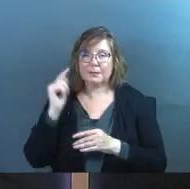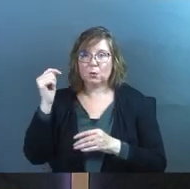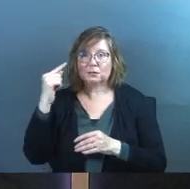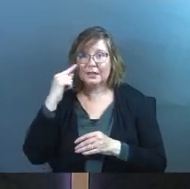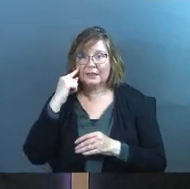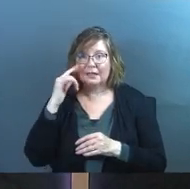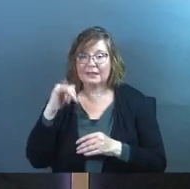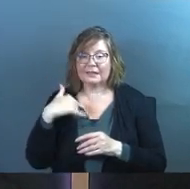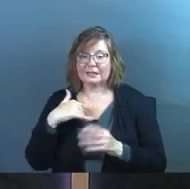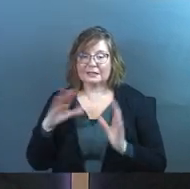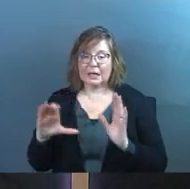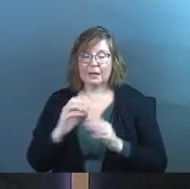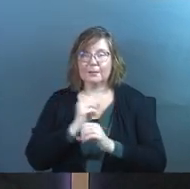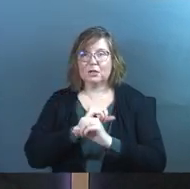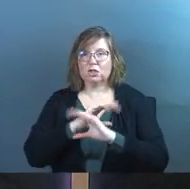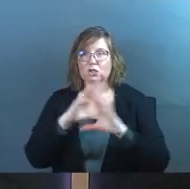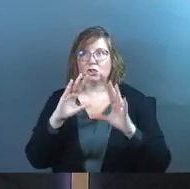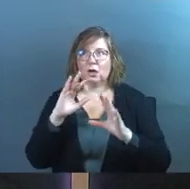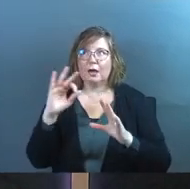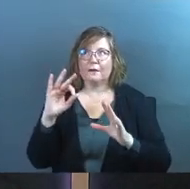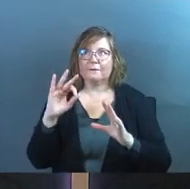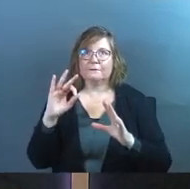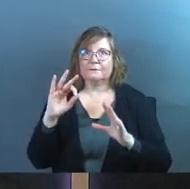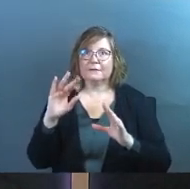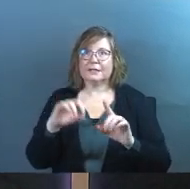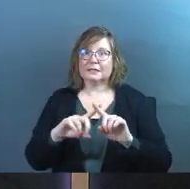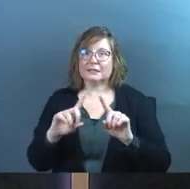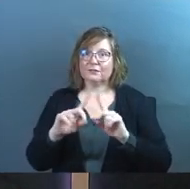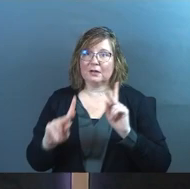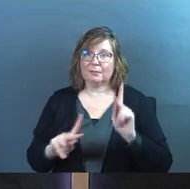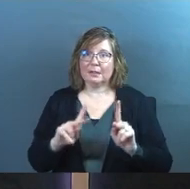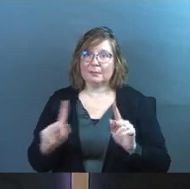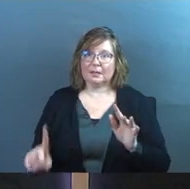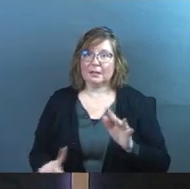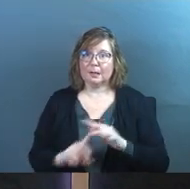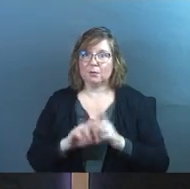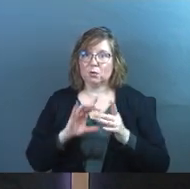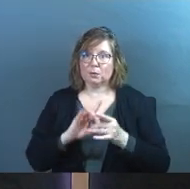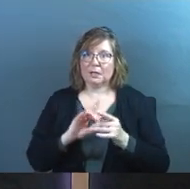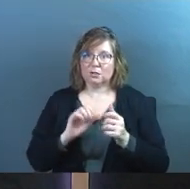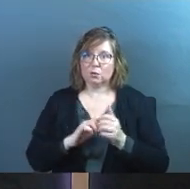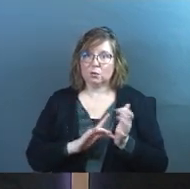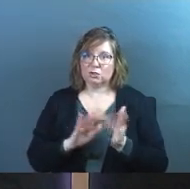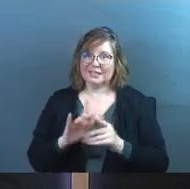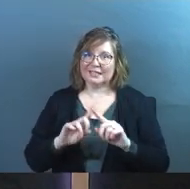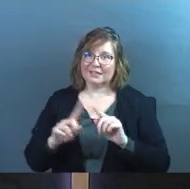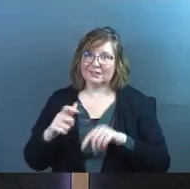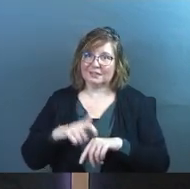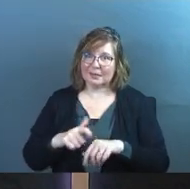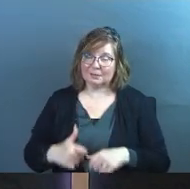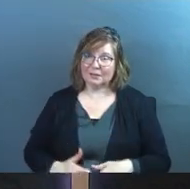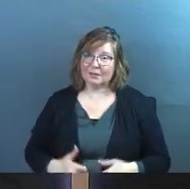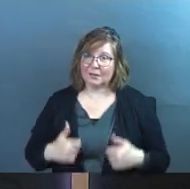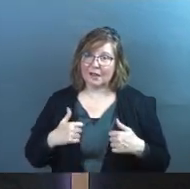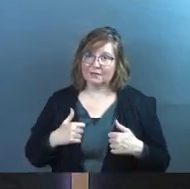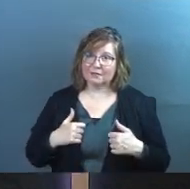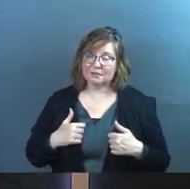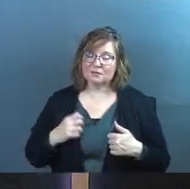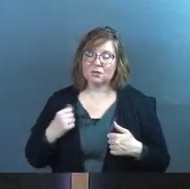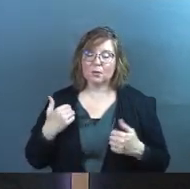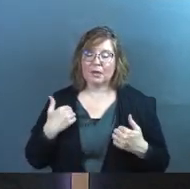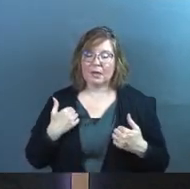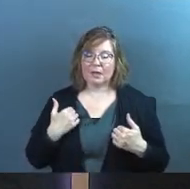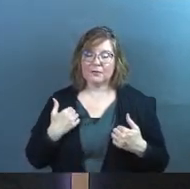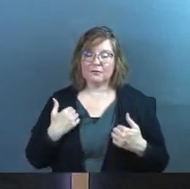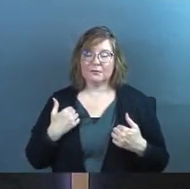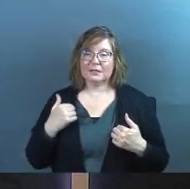theologians think that this is a picture of different people coming into relationship with Jesus at different times in their lives. And so we've